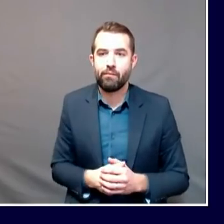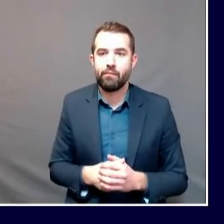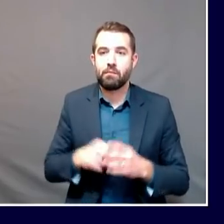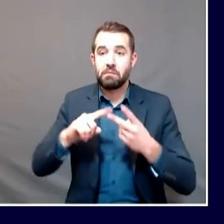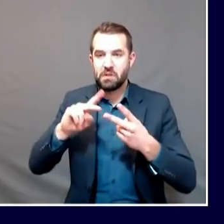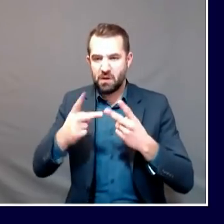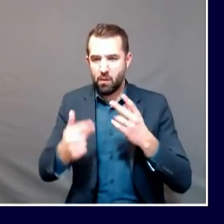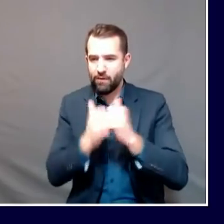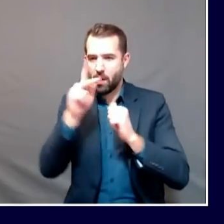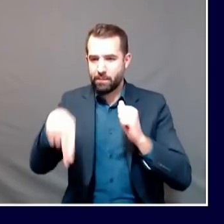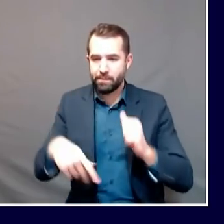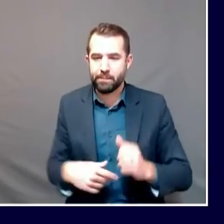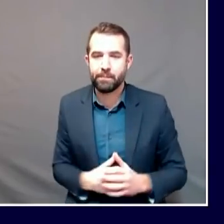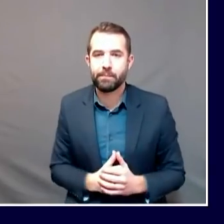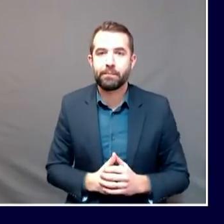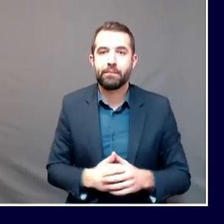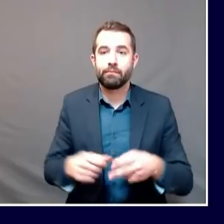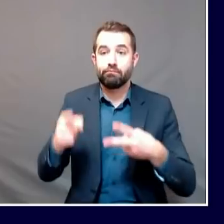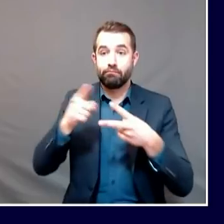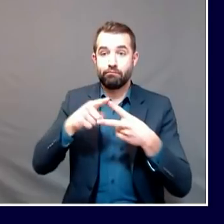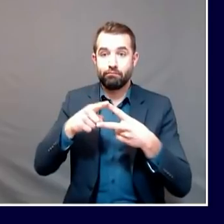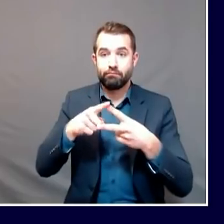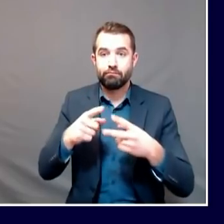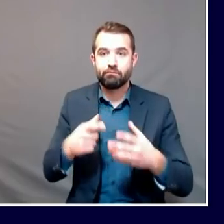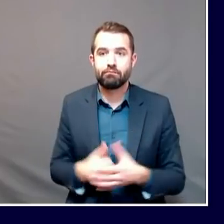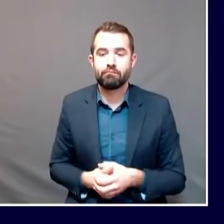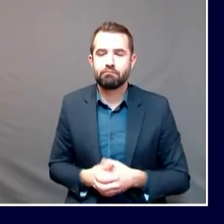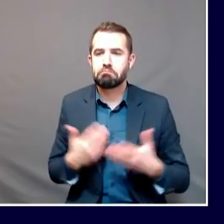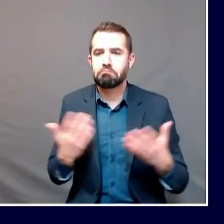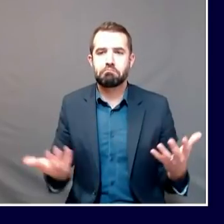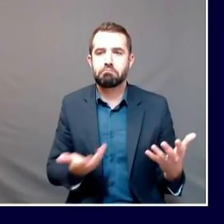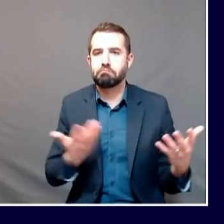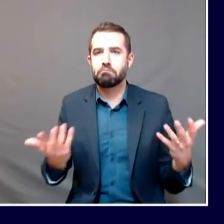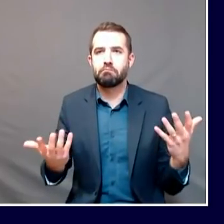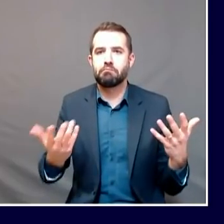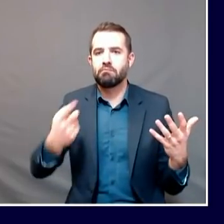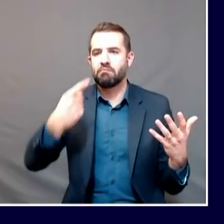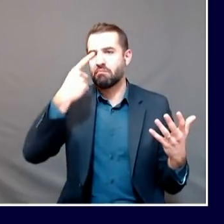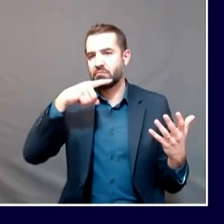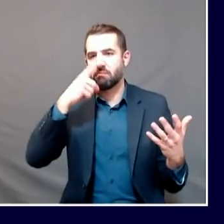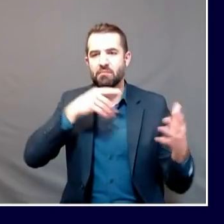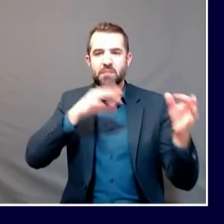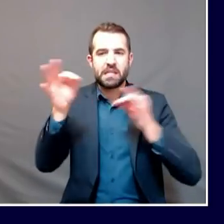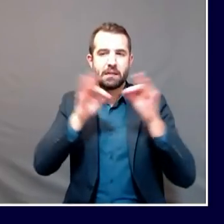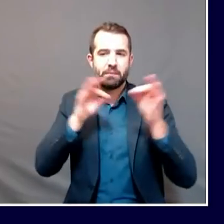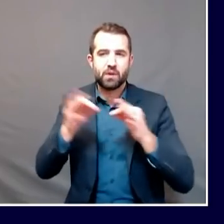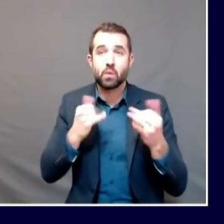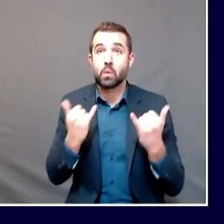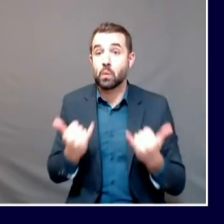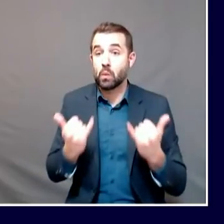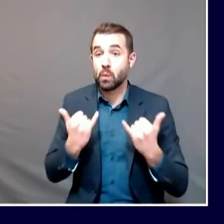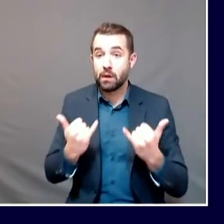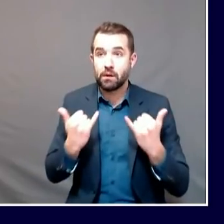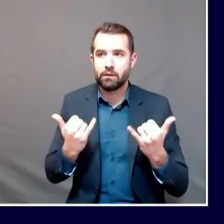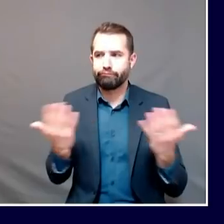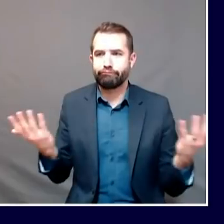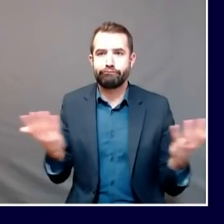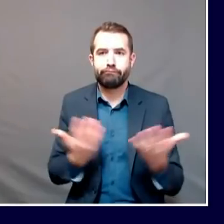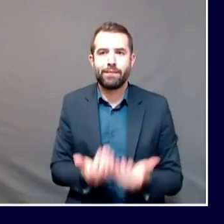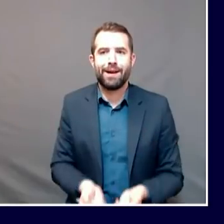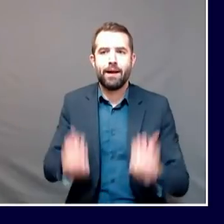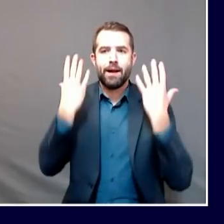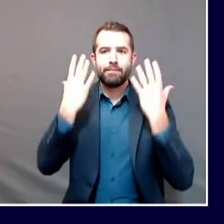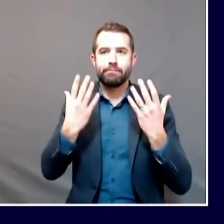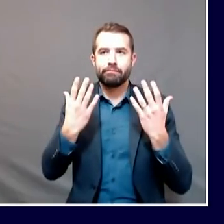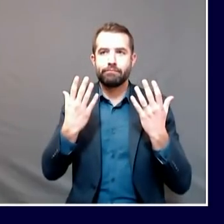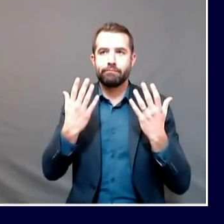Can you say right now exactly or close to exactly how many deliveries of vaccine